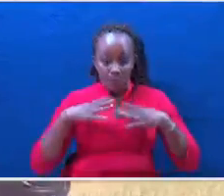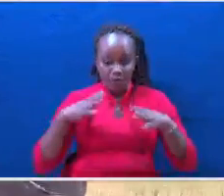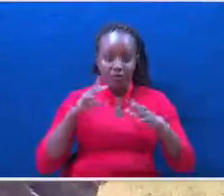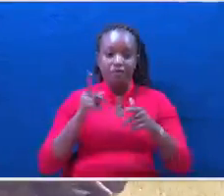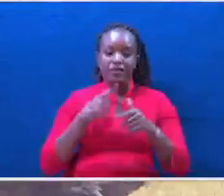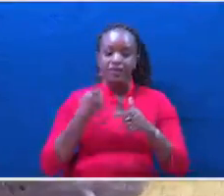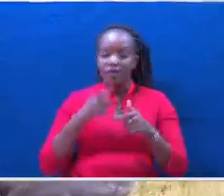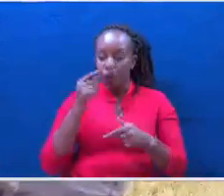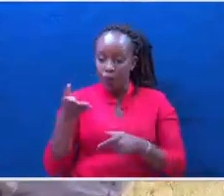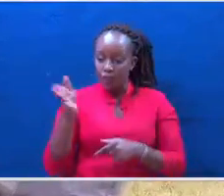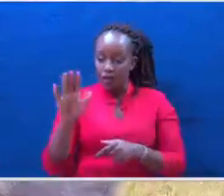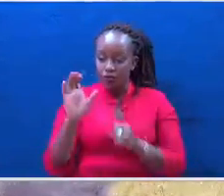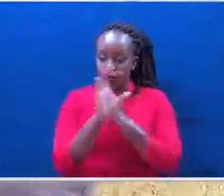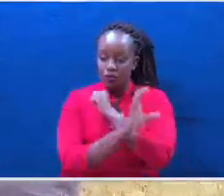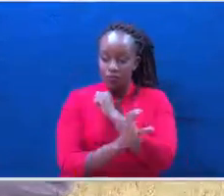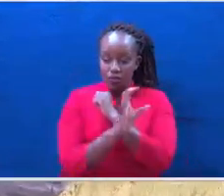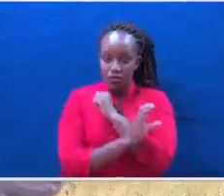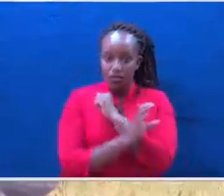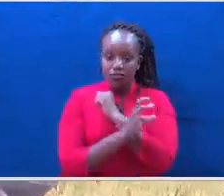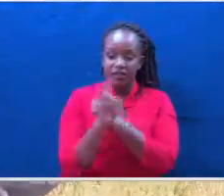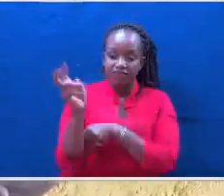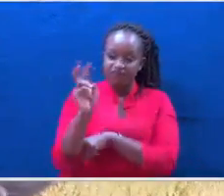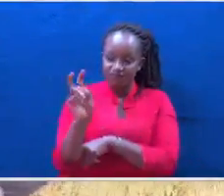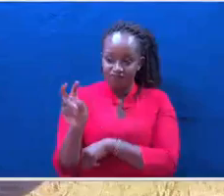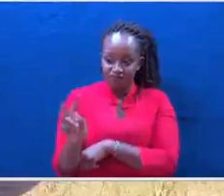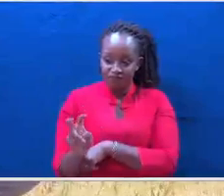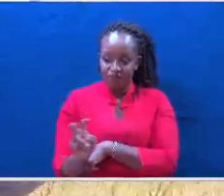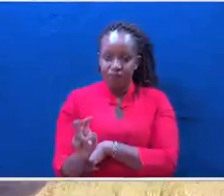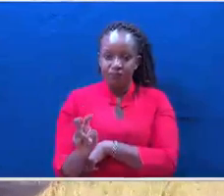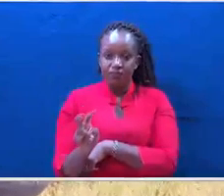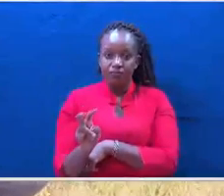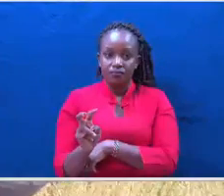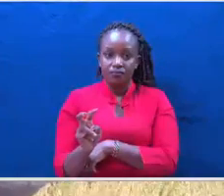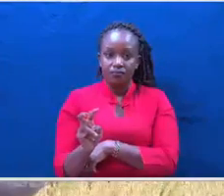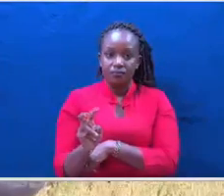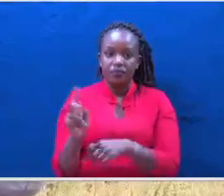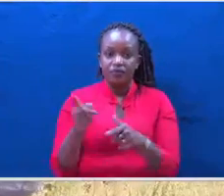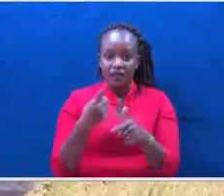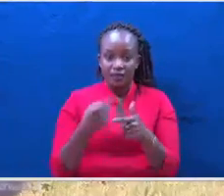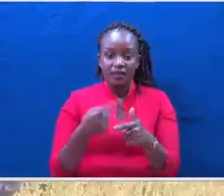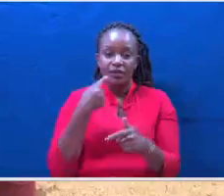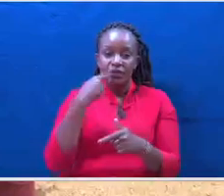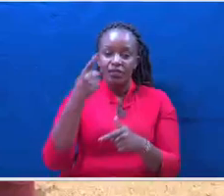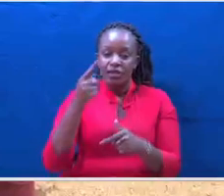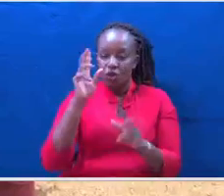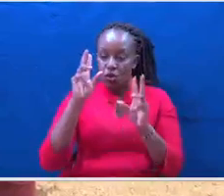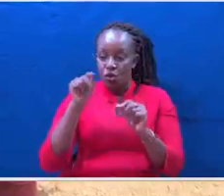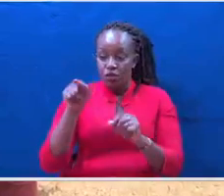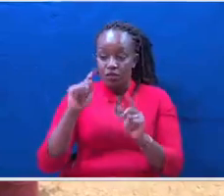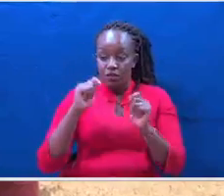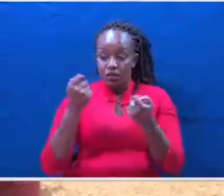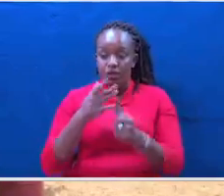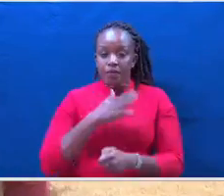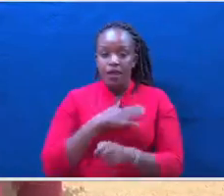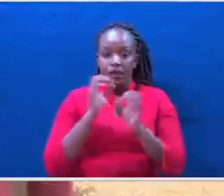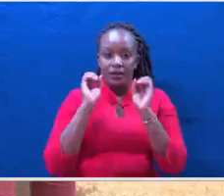to his computer and look who have been passed there for maybe 2-3 days. And he say, no, that is not our team. I believe the community is